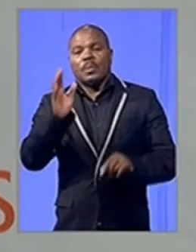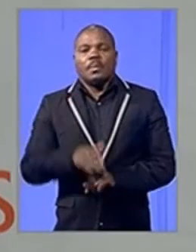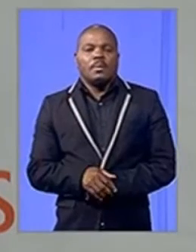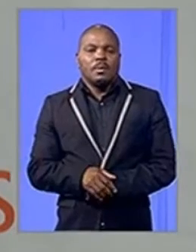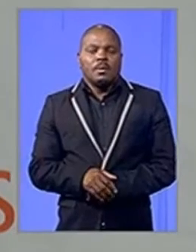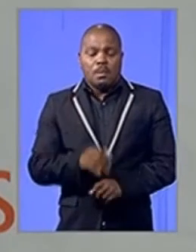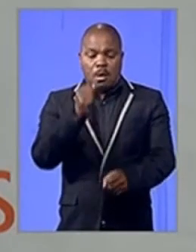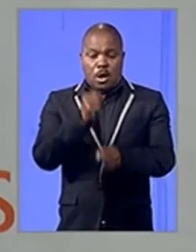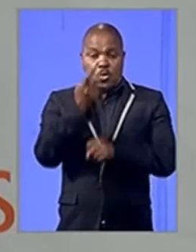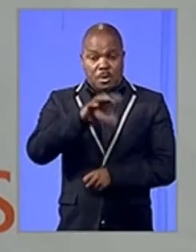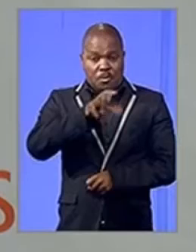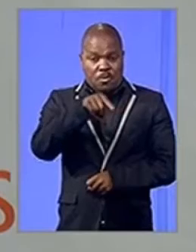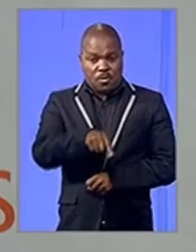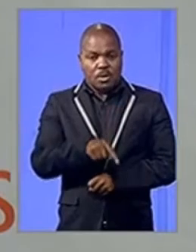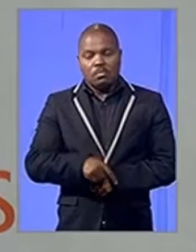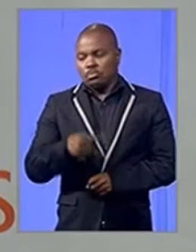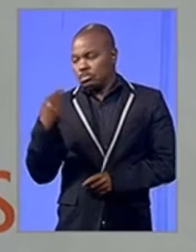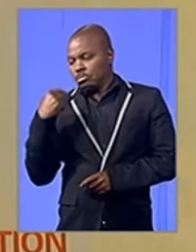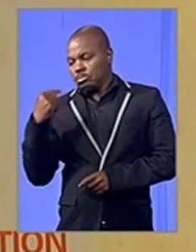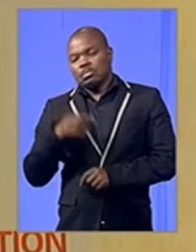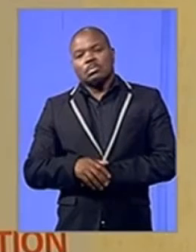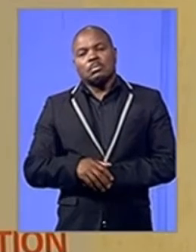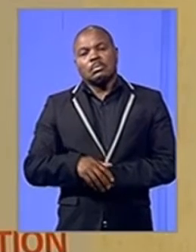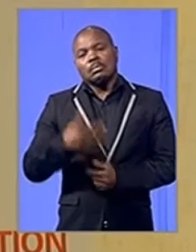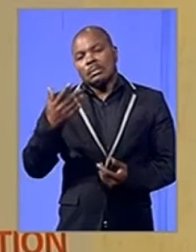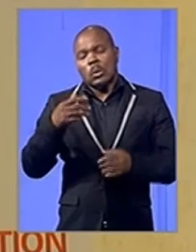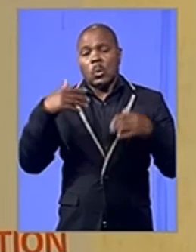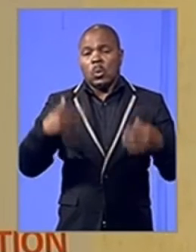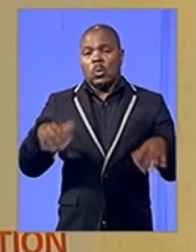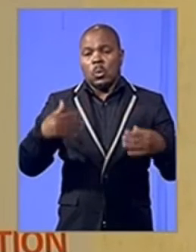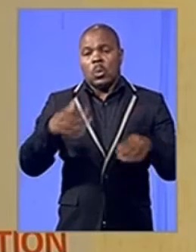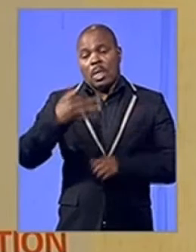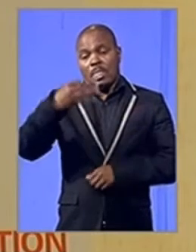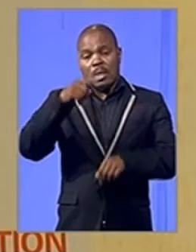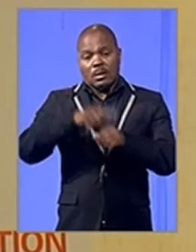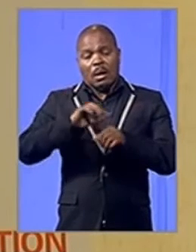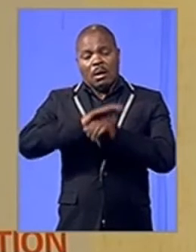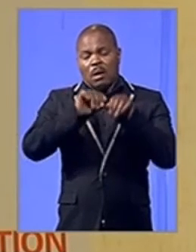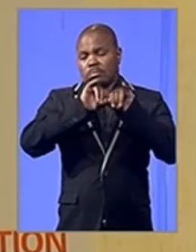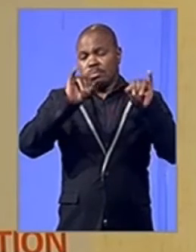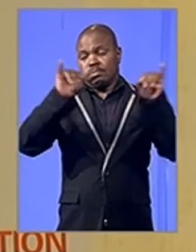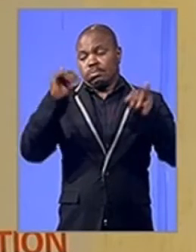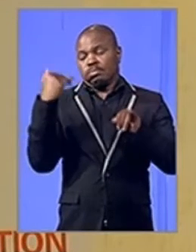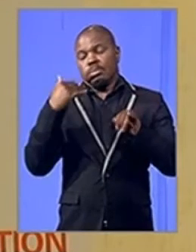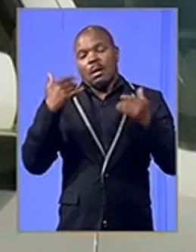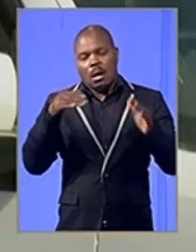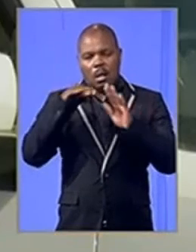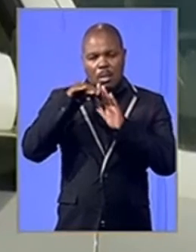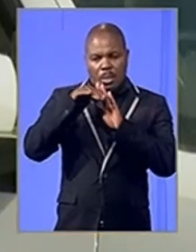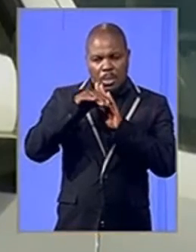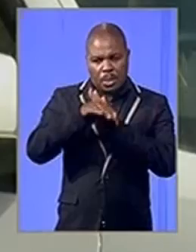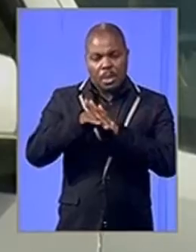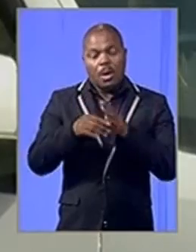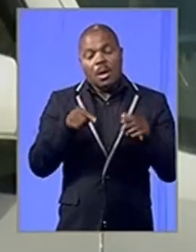Gauteng e sa tswa go feta mo seemong sa ditshwaetsego tse di kwa godimo tsa lekhubu la boraro la COVID-19 mme ga jaana